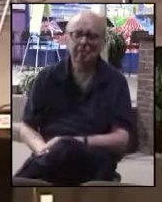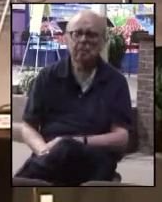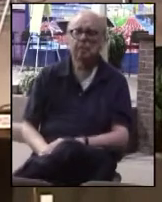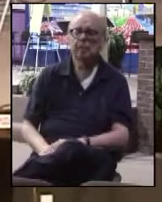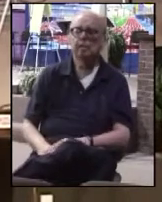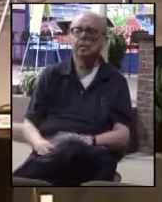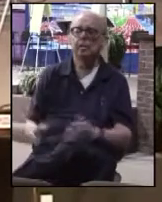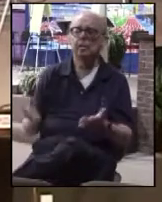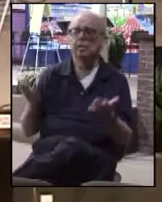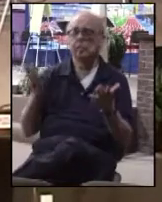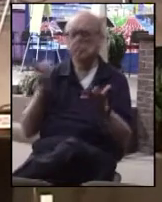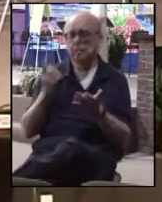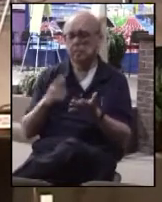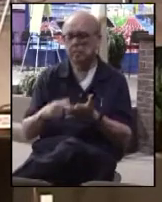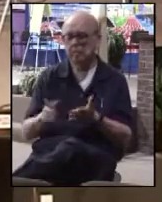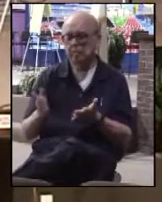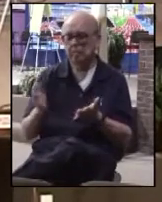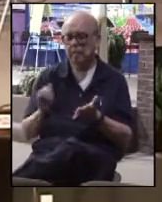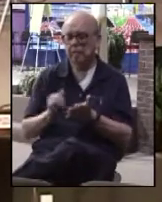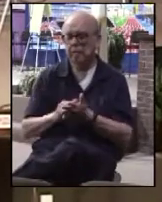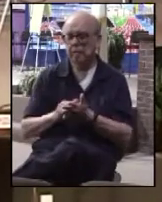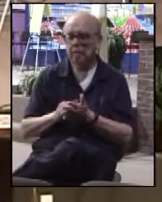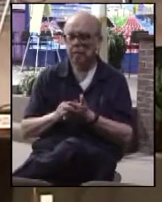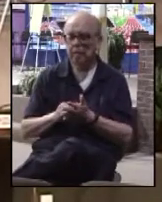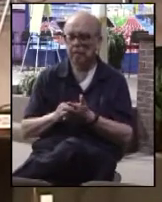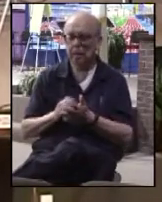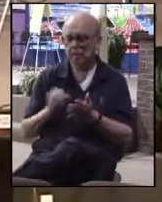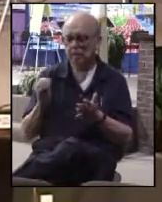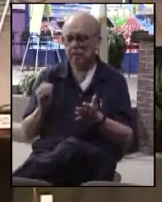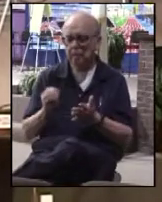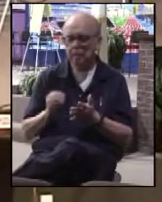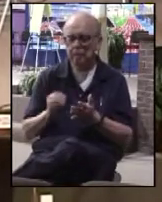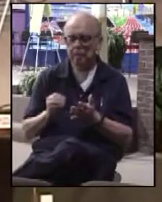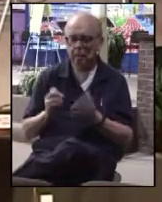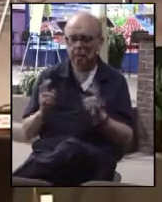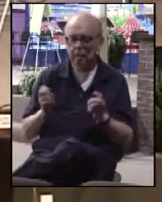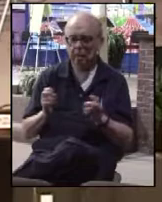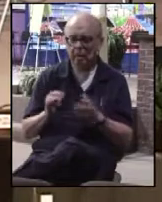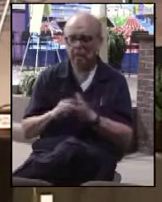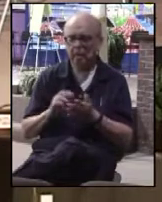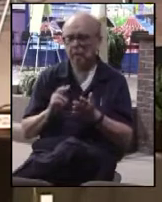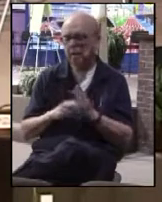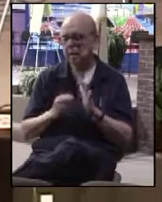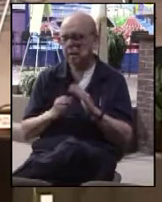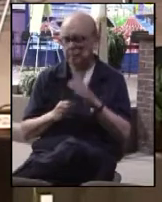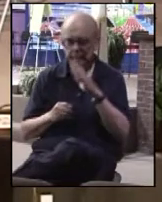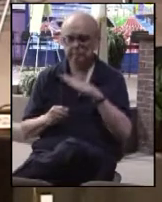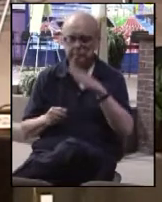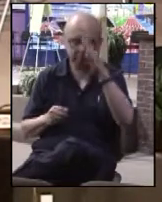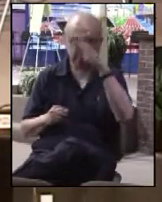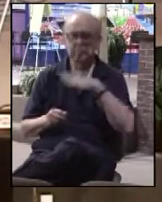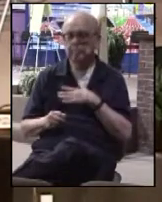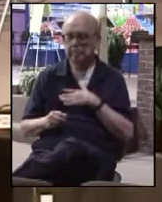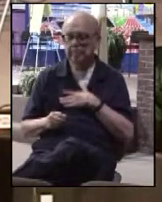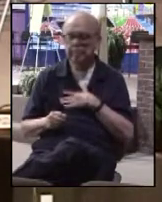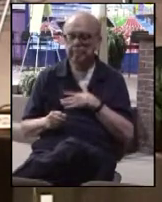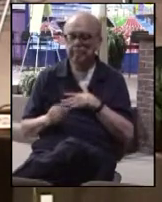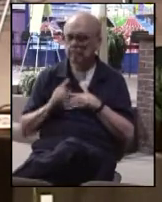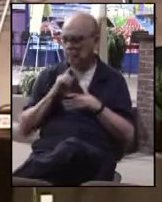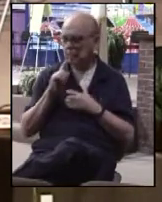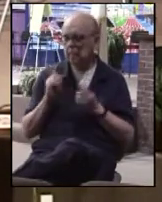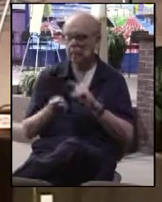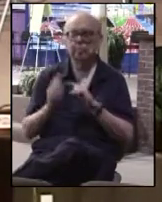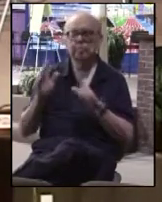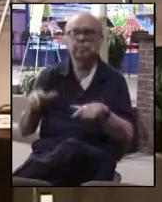and once you learn that that saying and that meaning ladies and gentlemen it will change